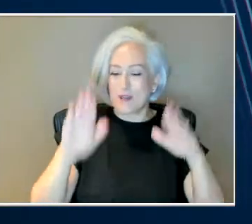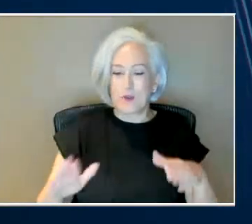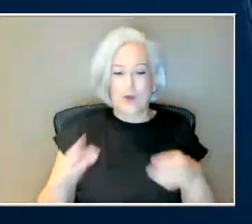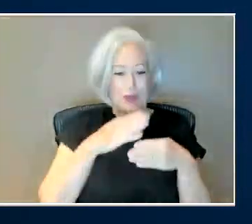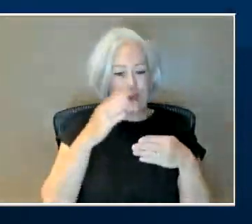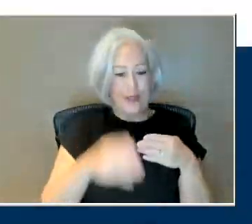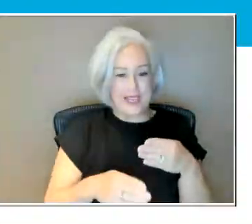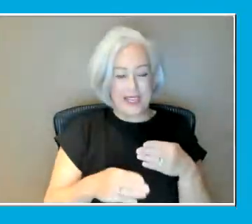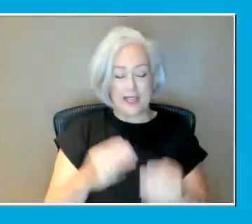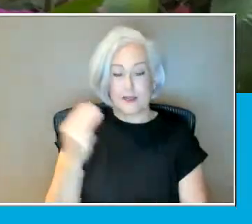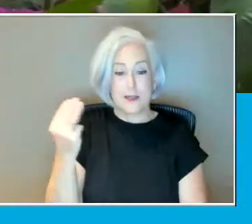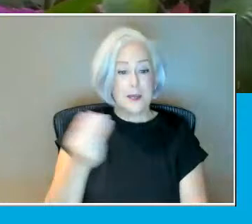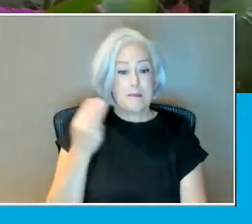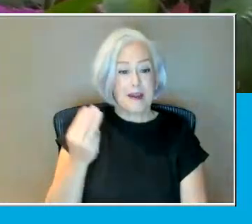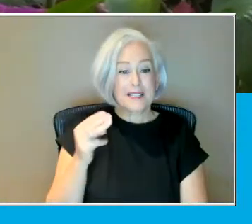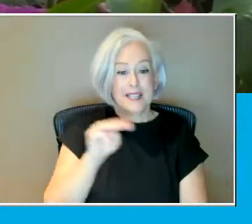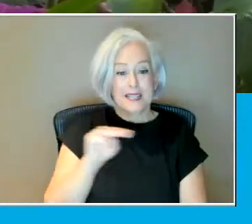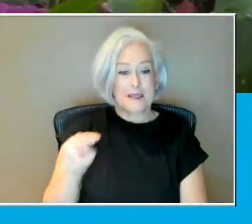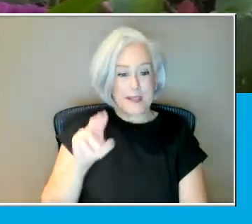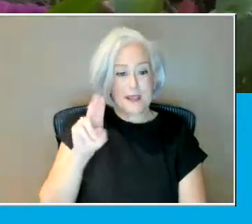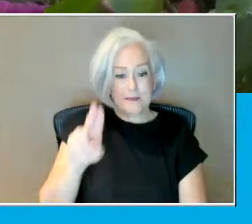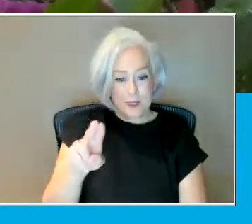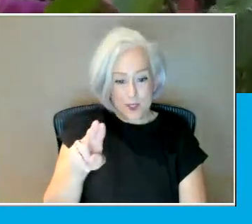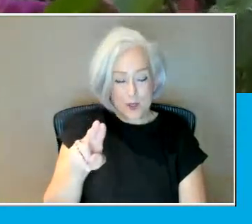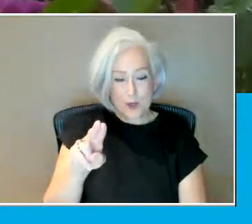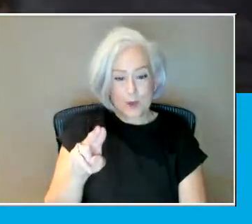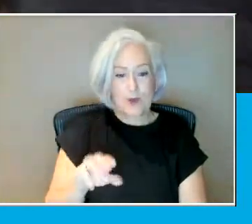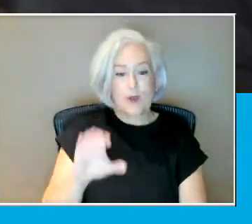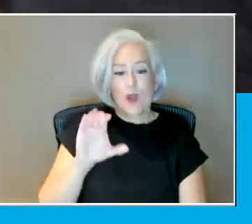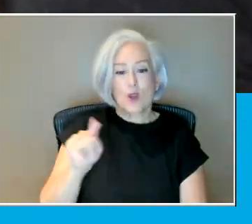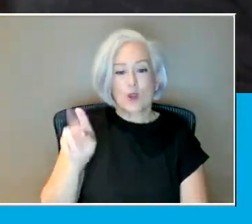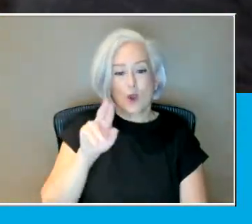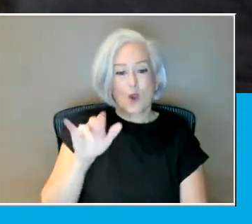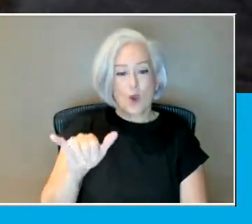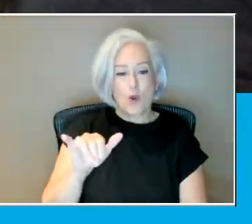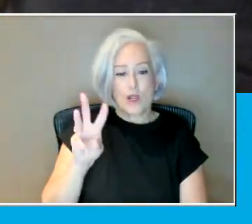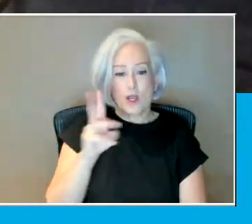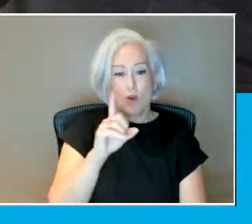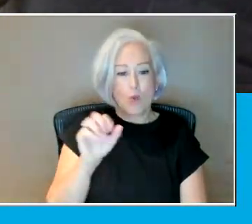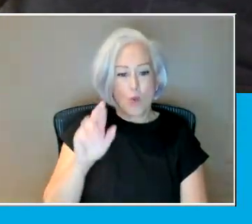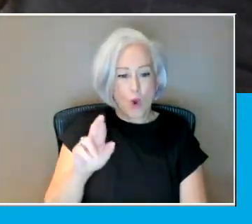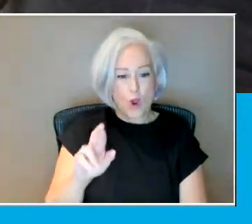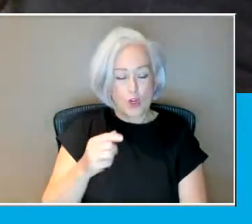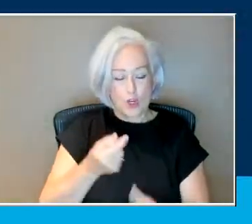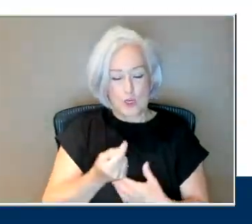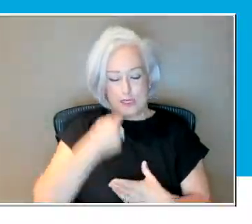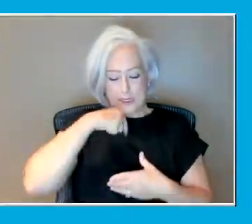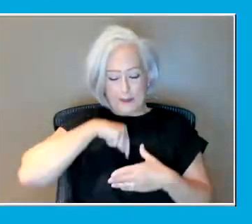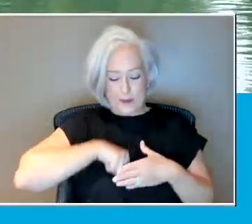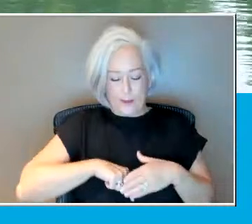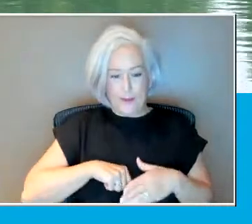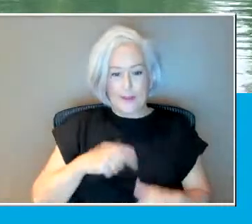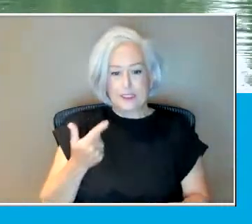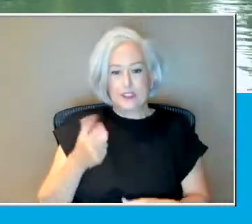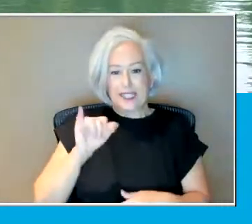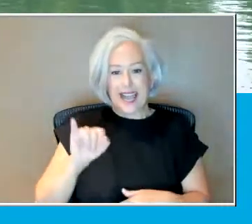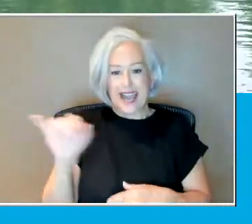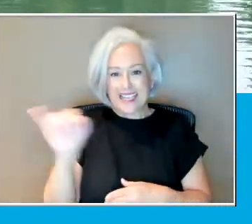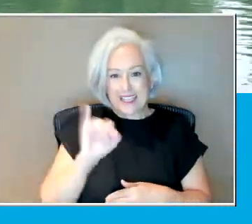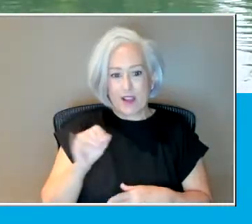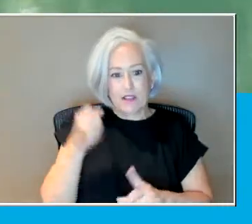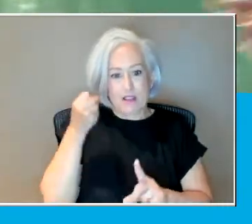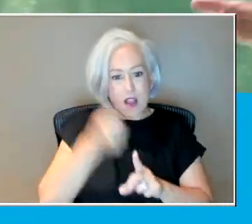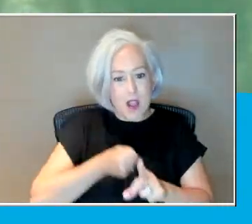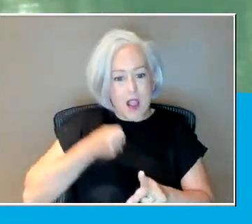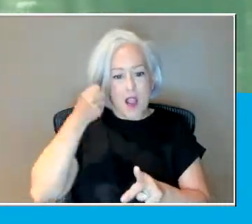the Morning Medical Update, Courtney Walker's GI infection kept coming back. After 5 hospital stays, she needed a